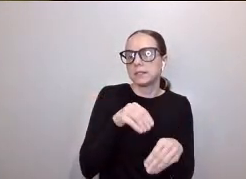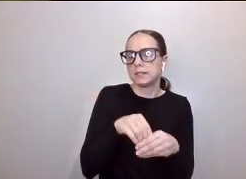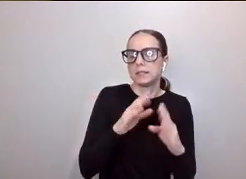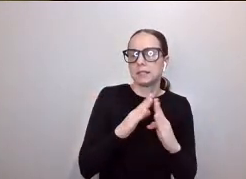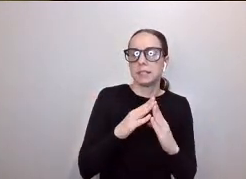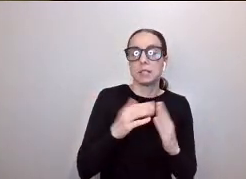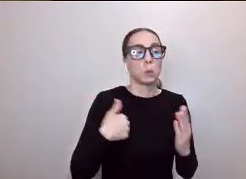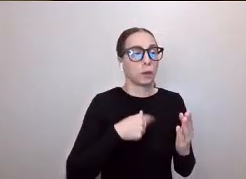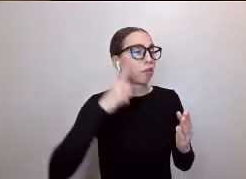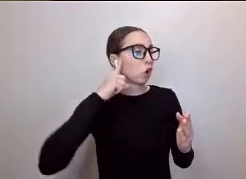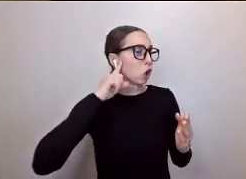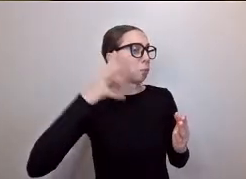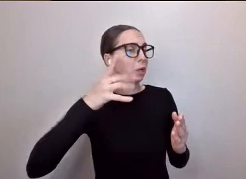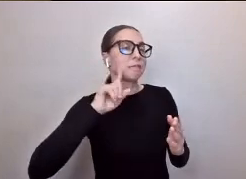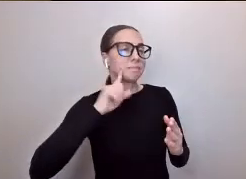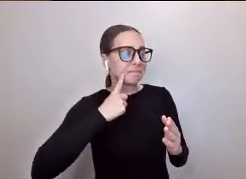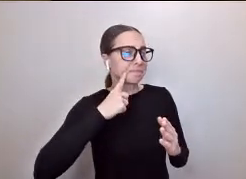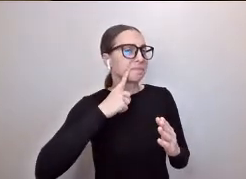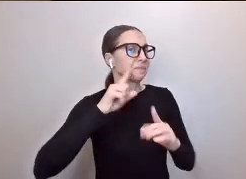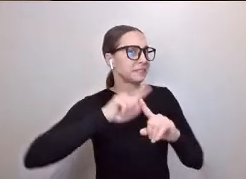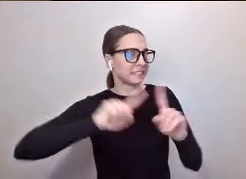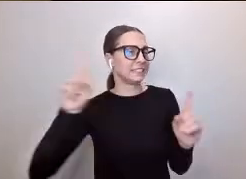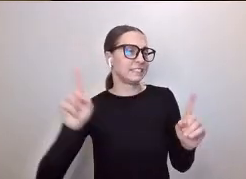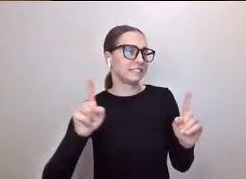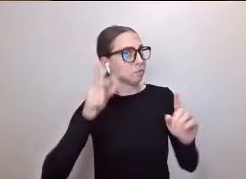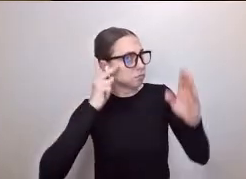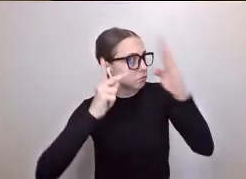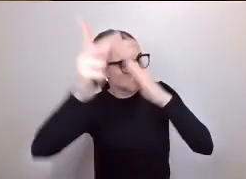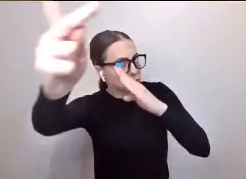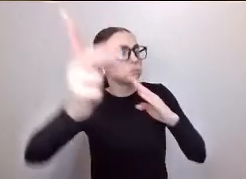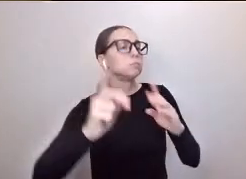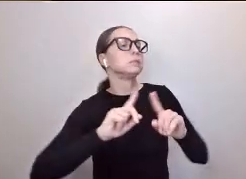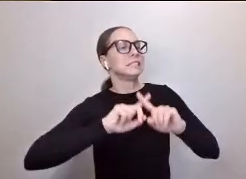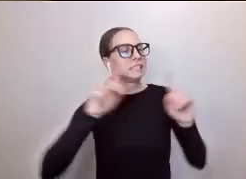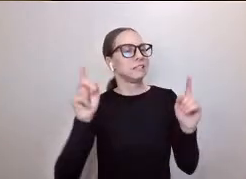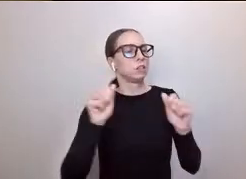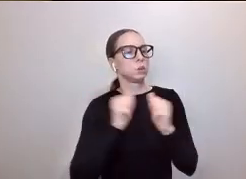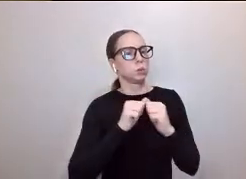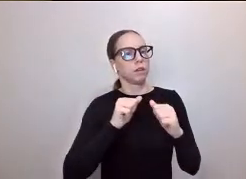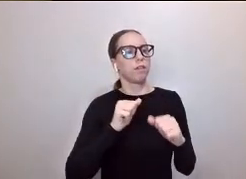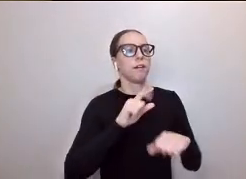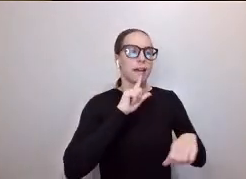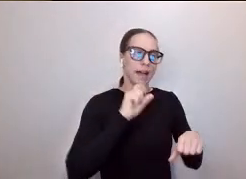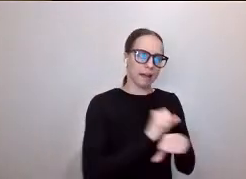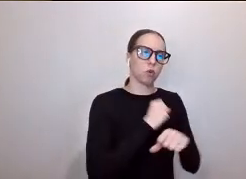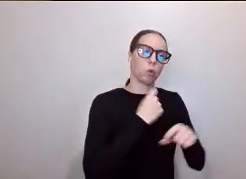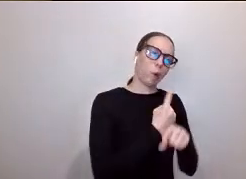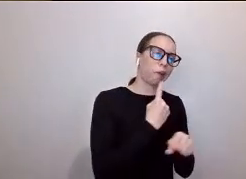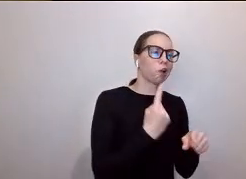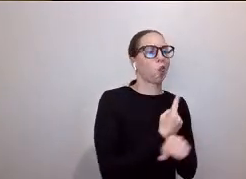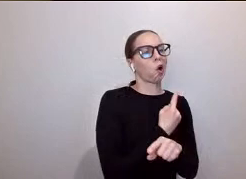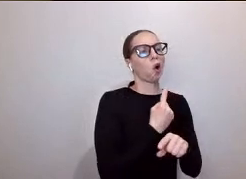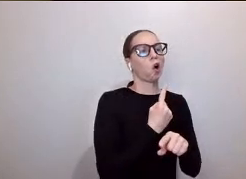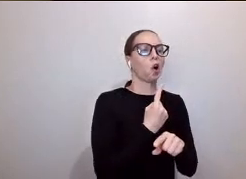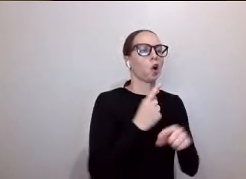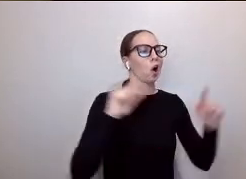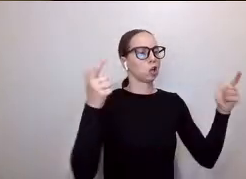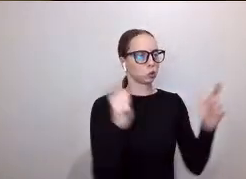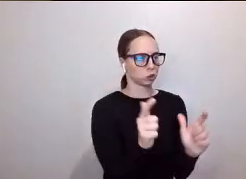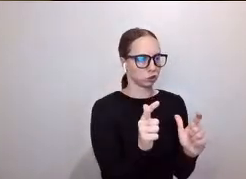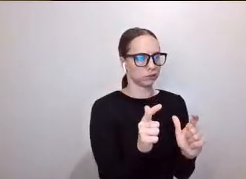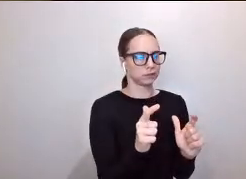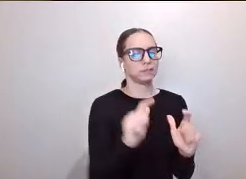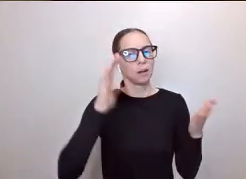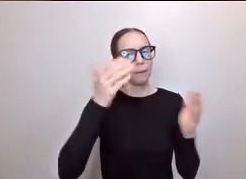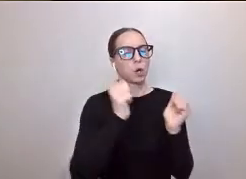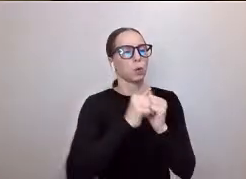the difference between projected attrition versus regular attrition. So you're saying those numbers of 890,